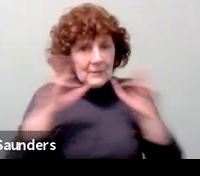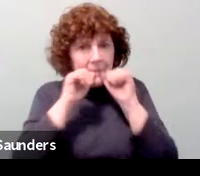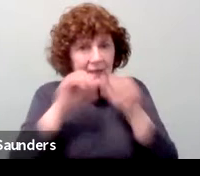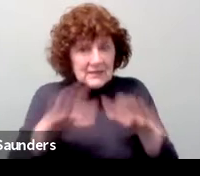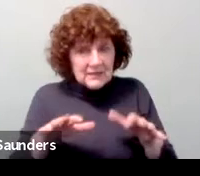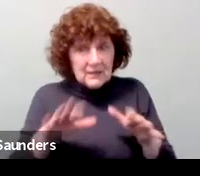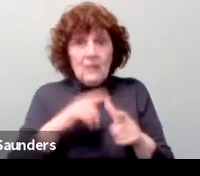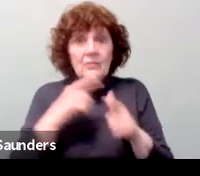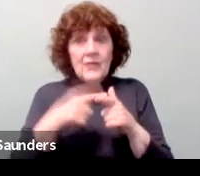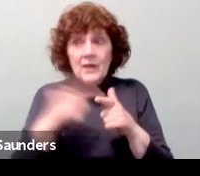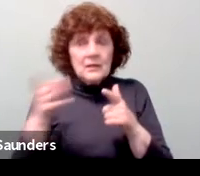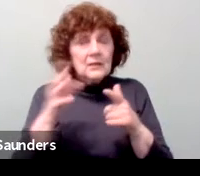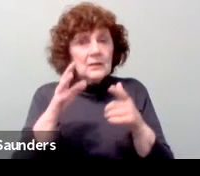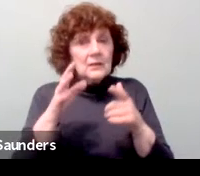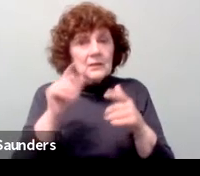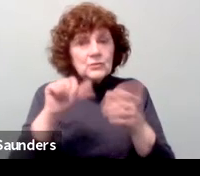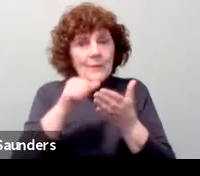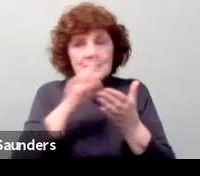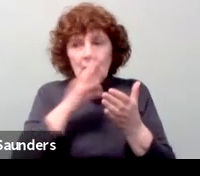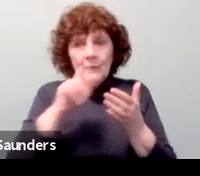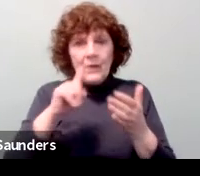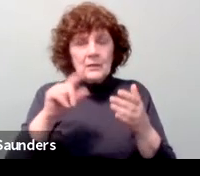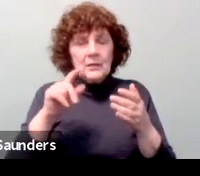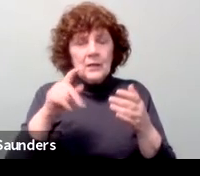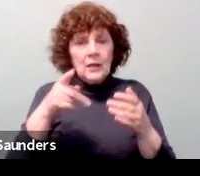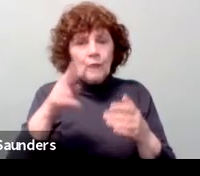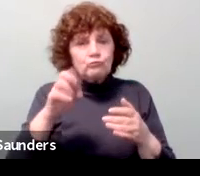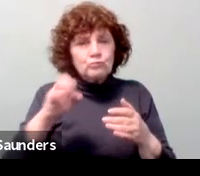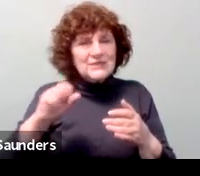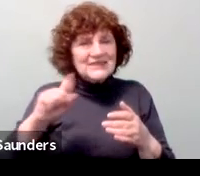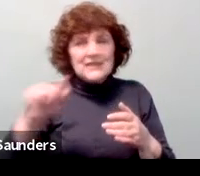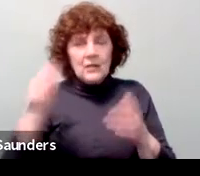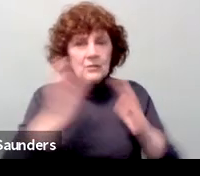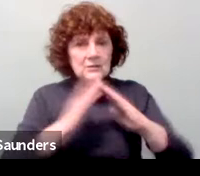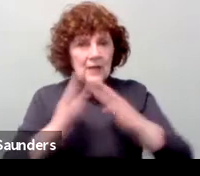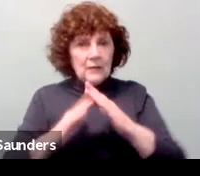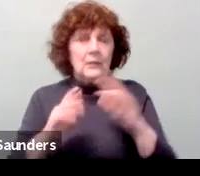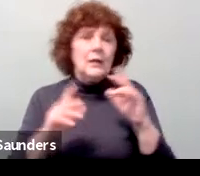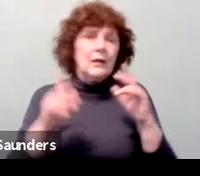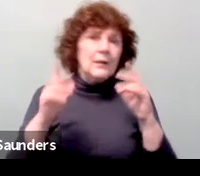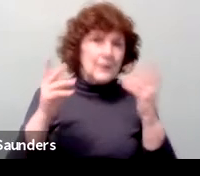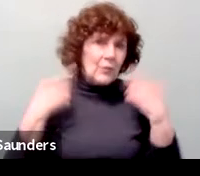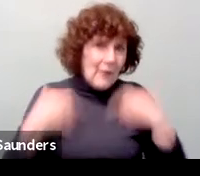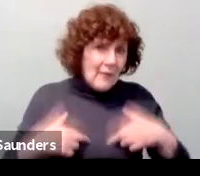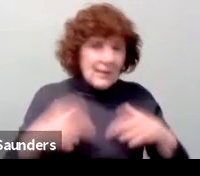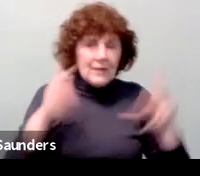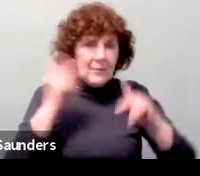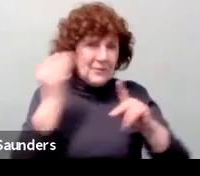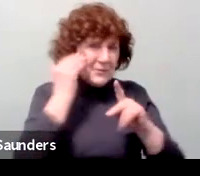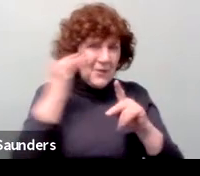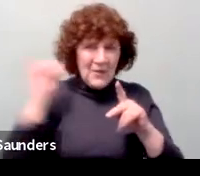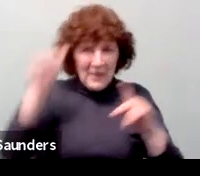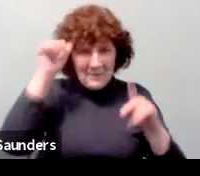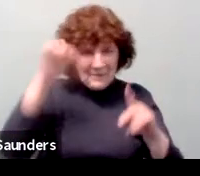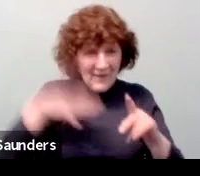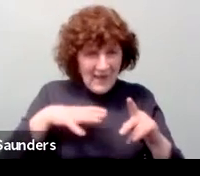of a priest in another town who was familiar, accepted, well known by the